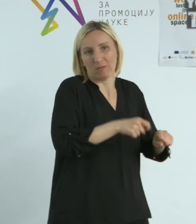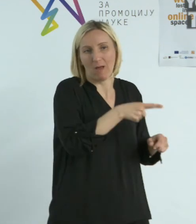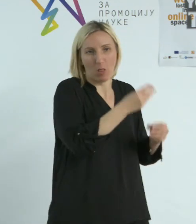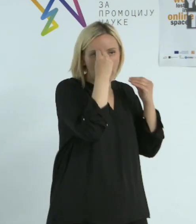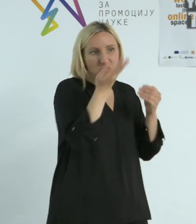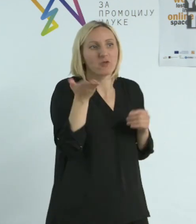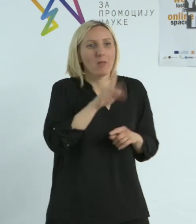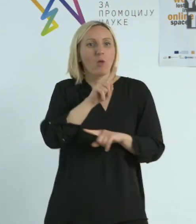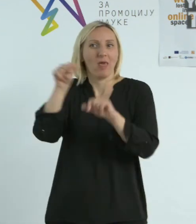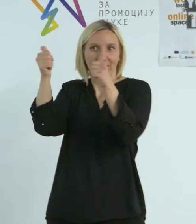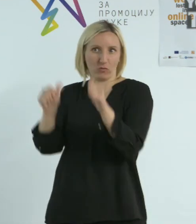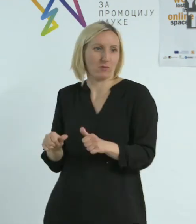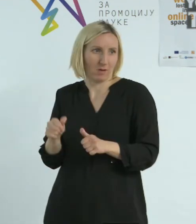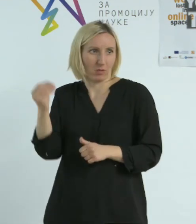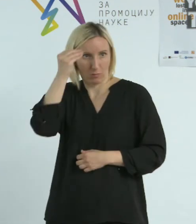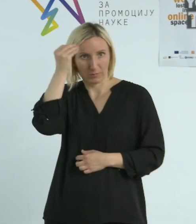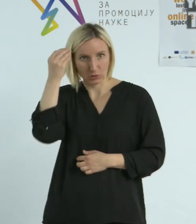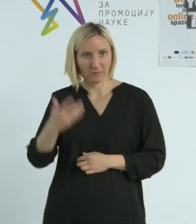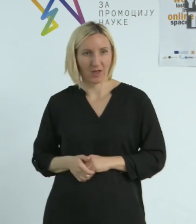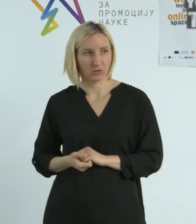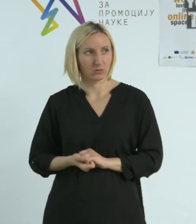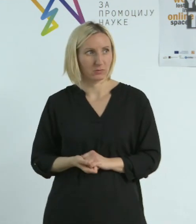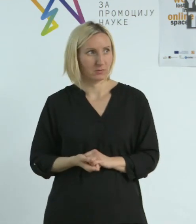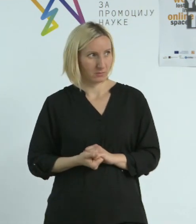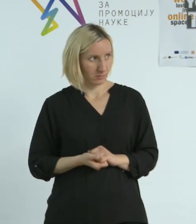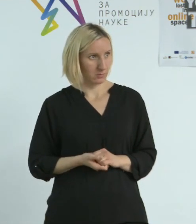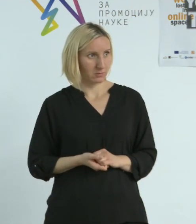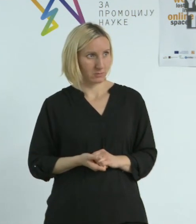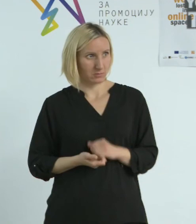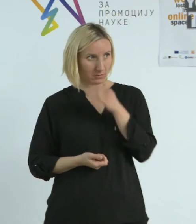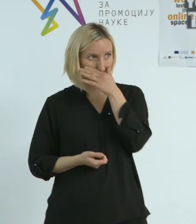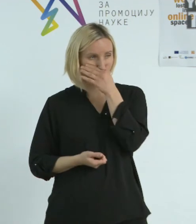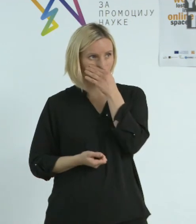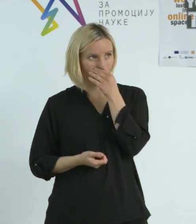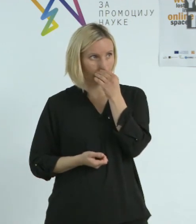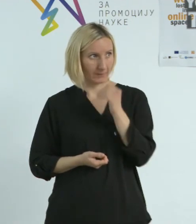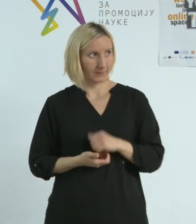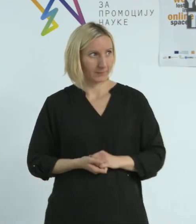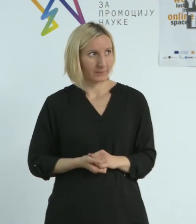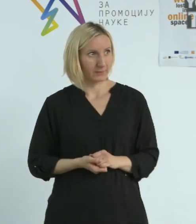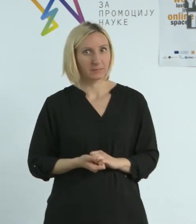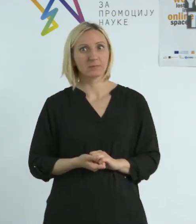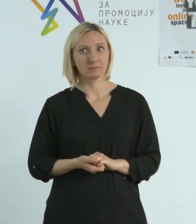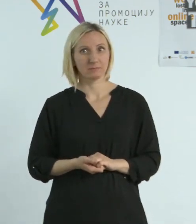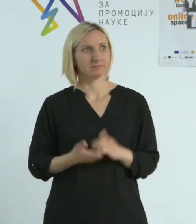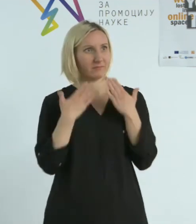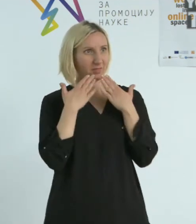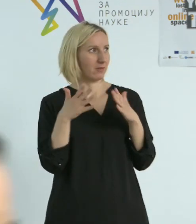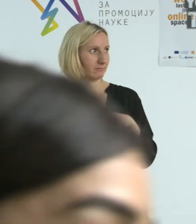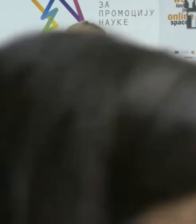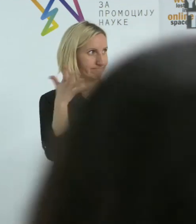would say. Okay. Thank you.